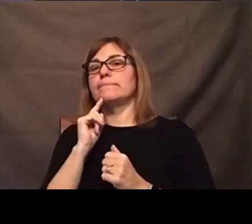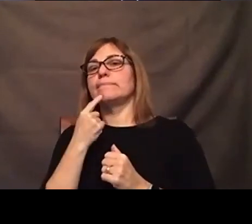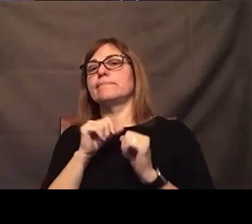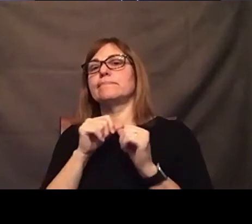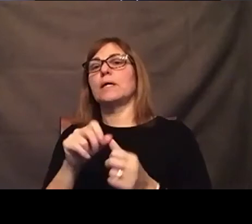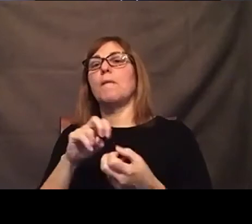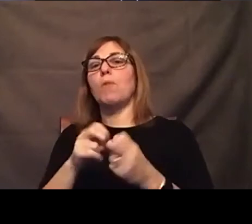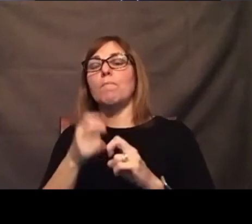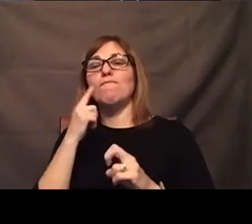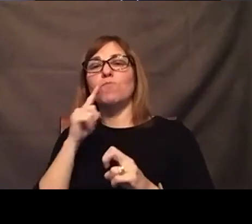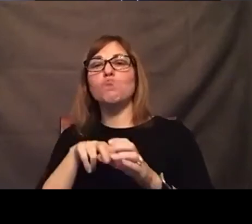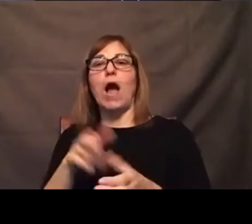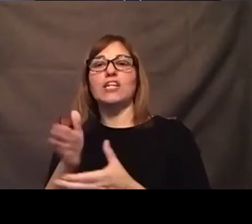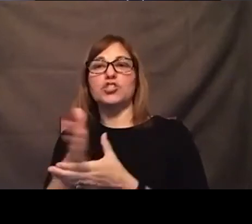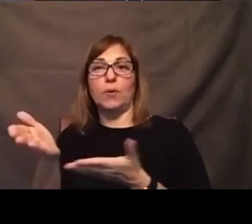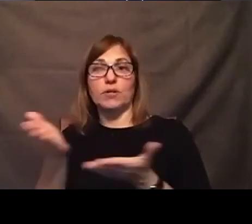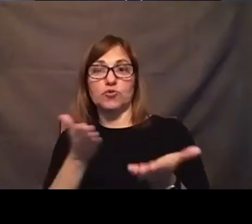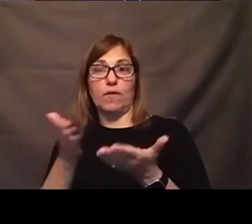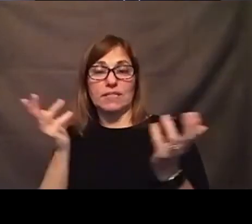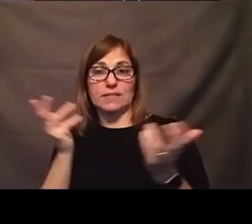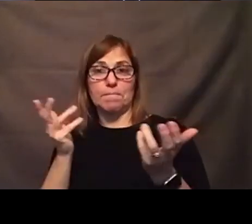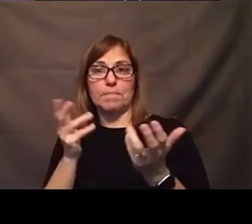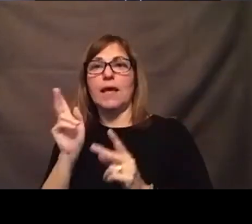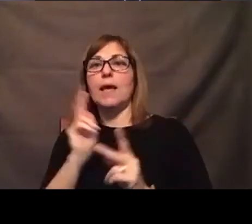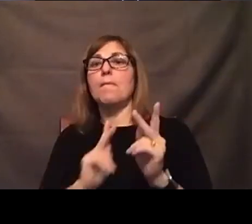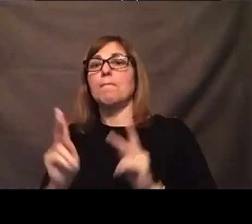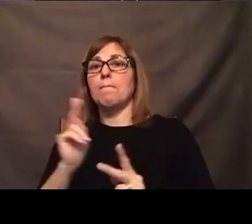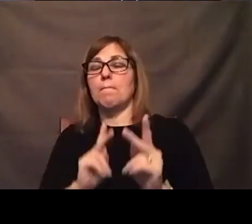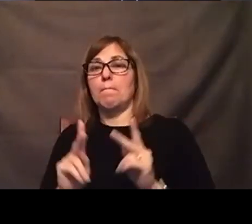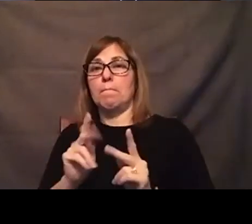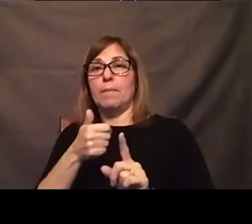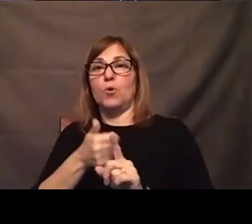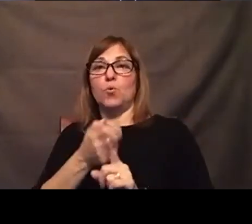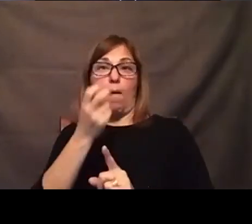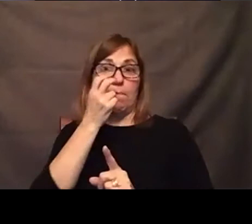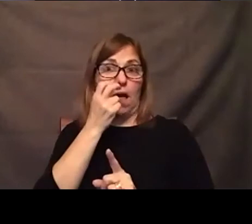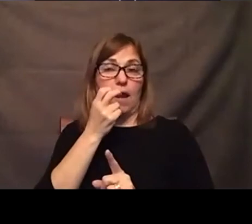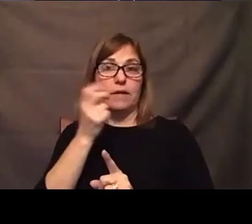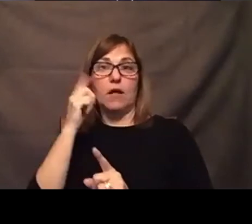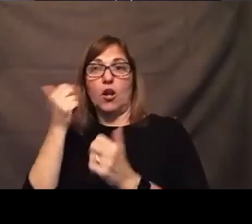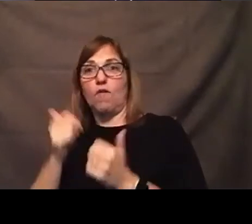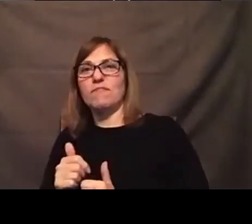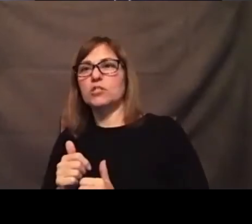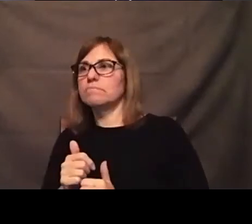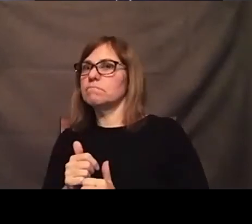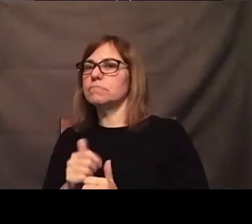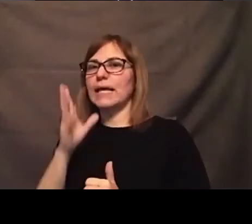these ride-sharing services is people who are blind and low vision being discriminated against, where a driver will pretend